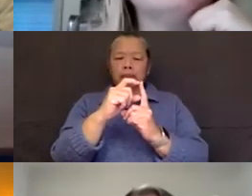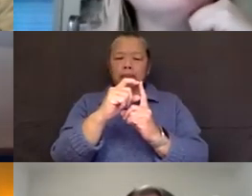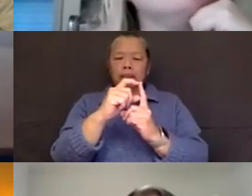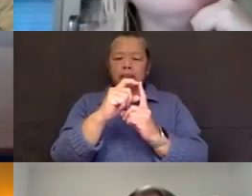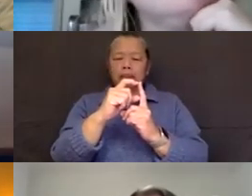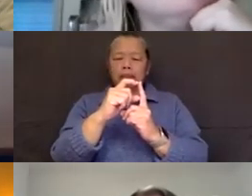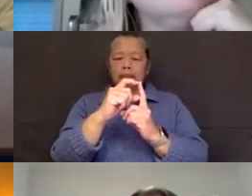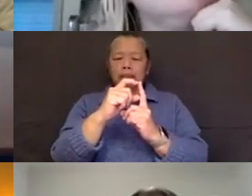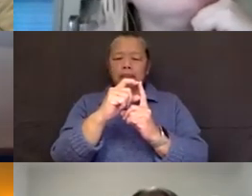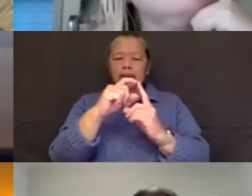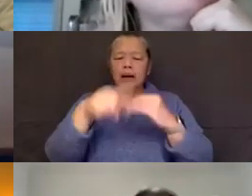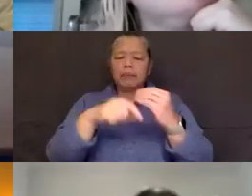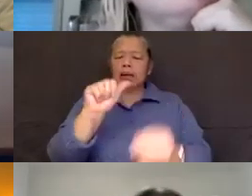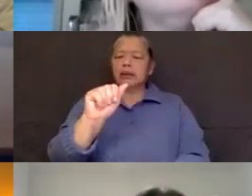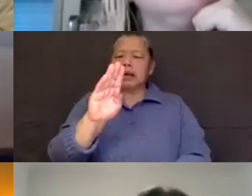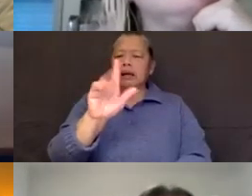around ableism,